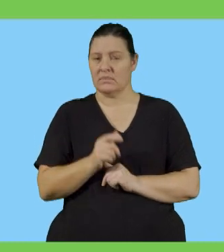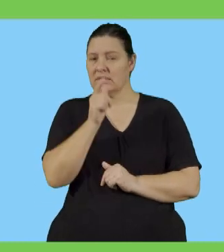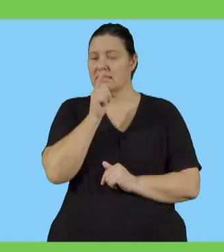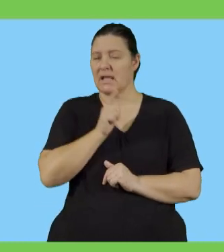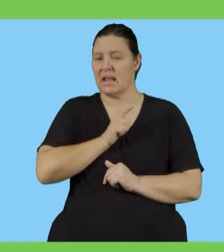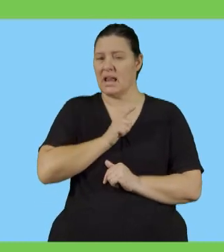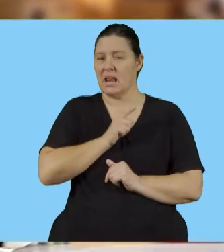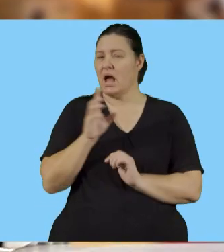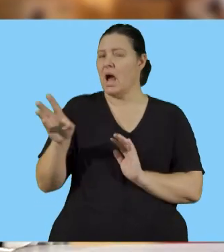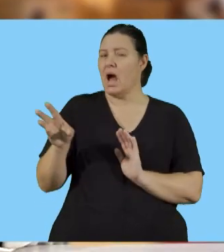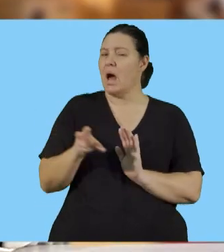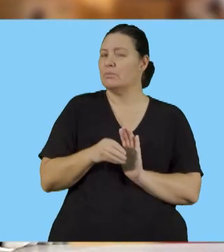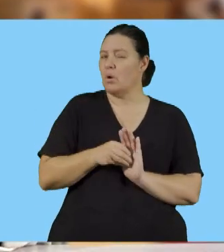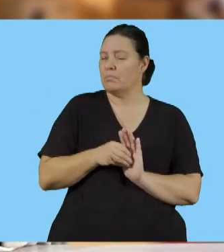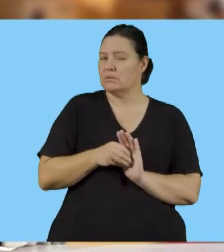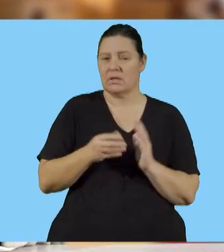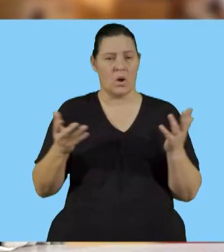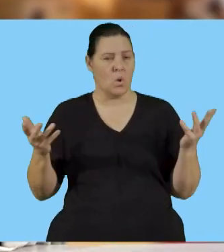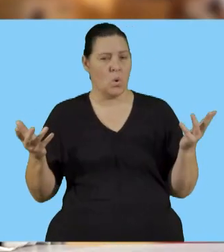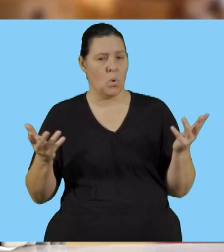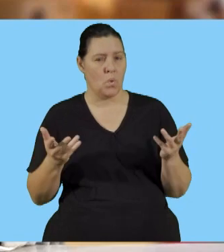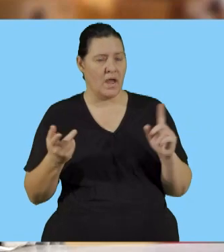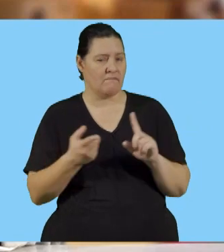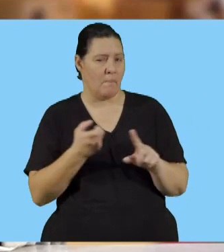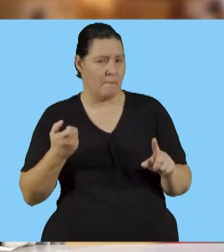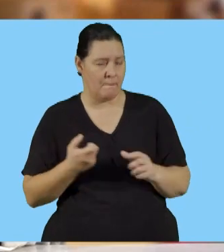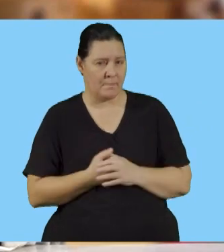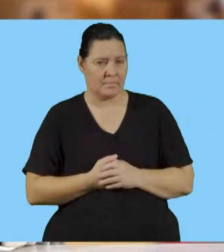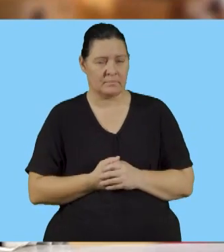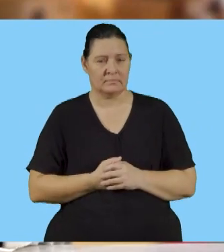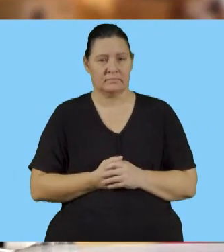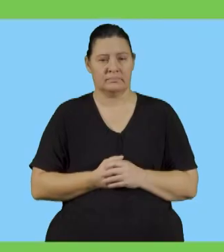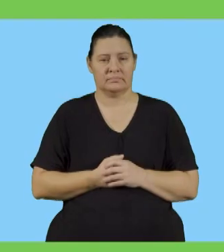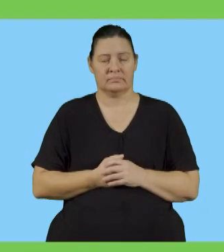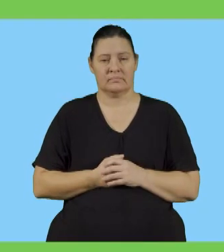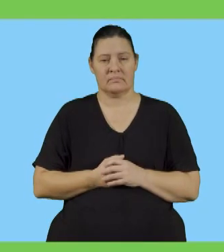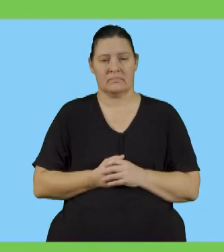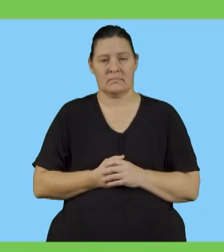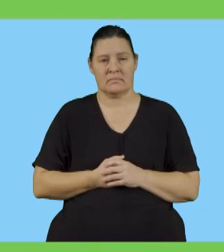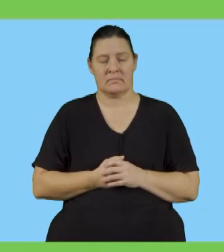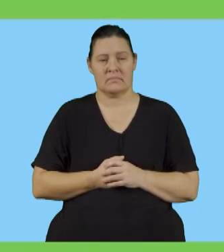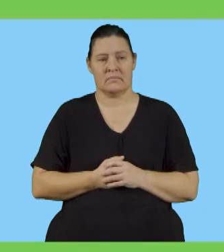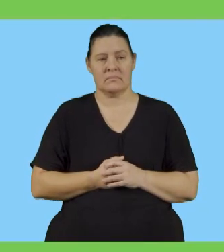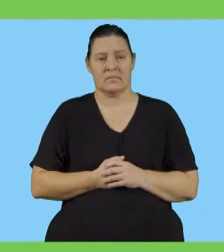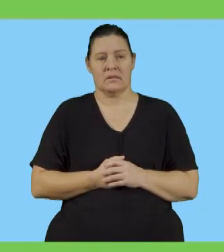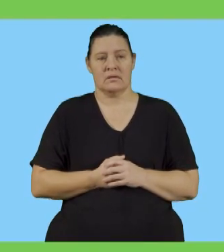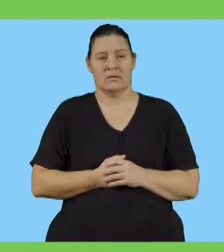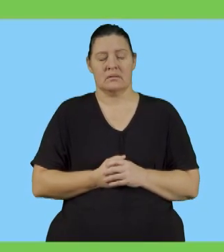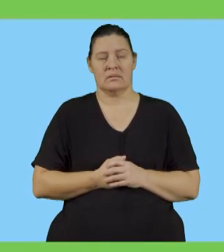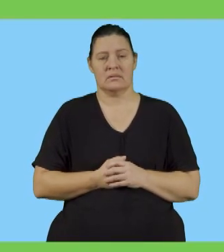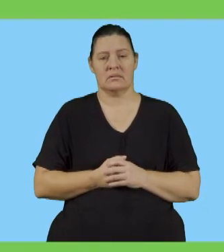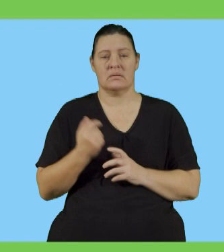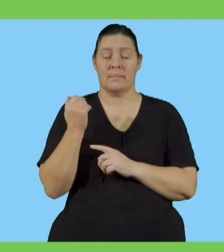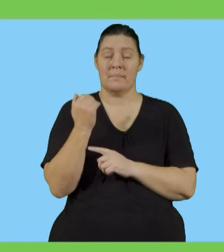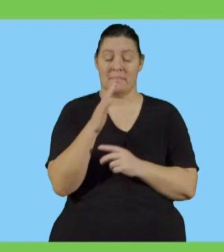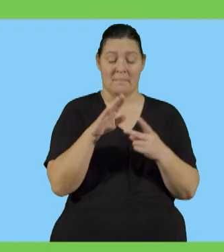to tell me what is being absorbed and where does it come from. Let us look at the second statement. It says